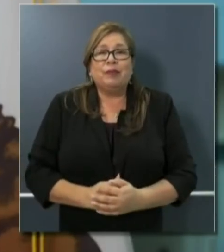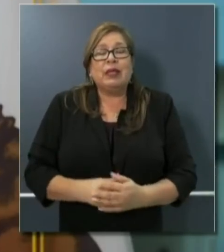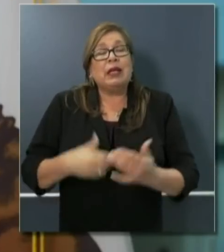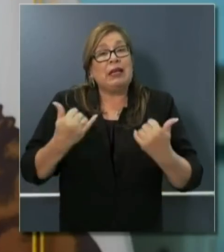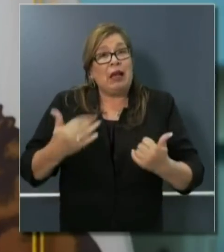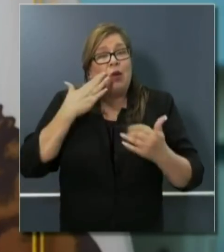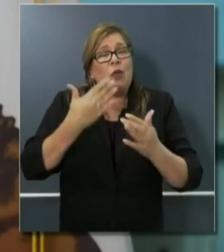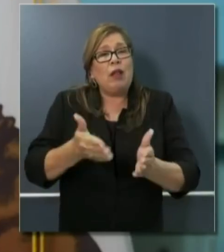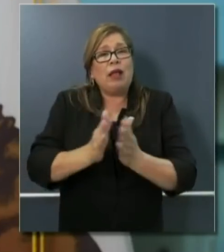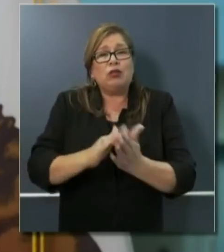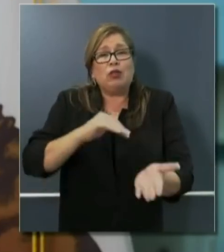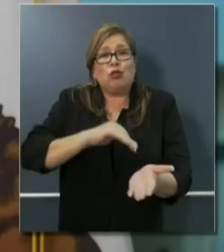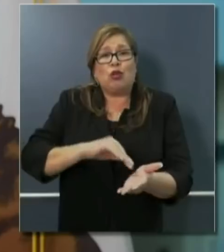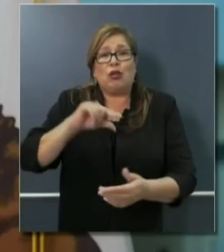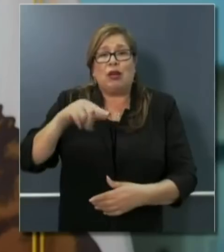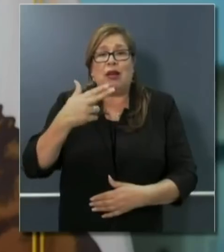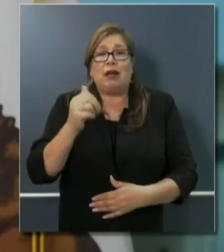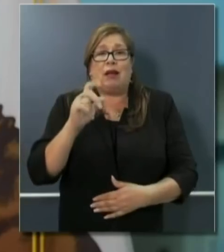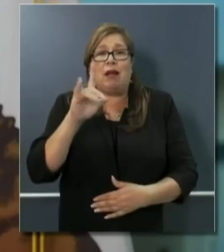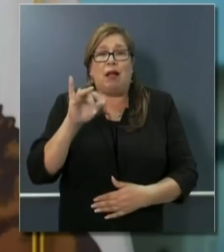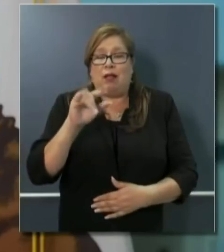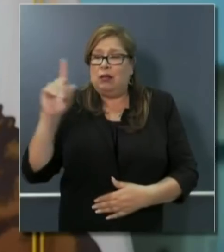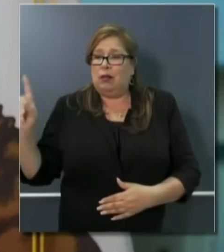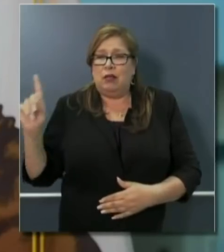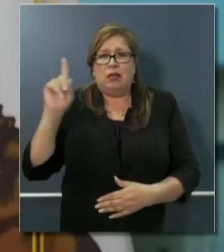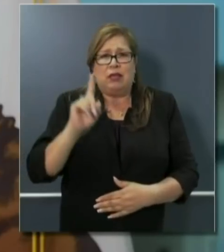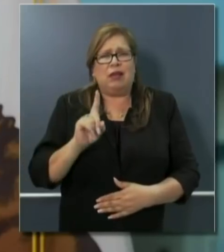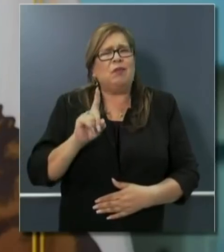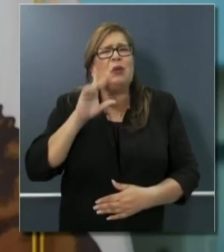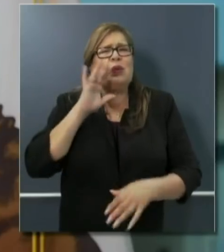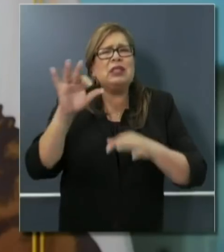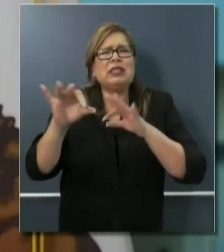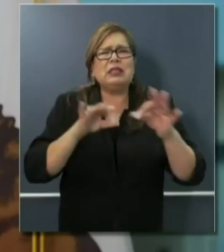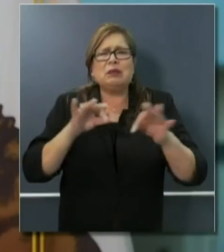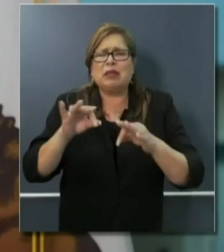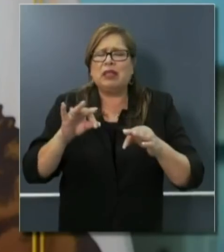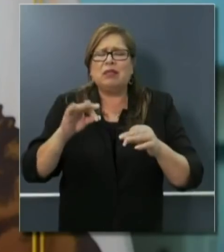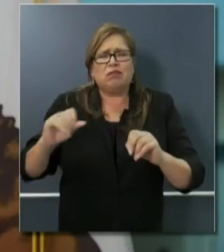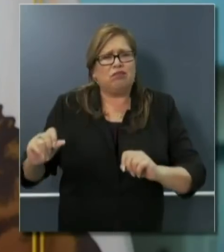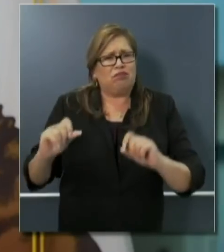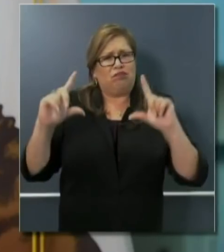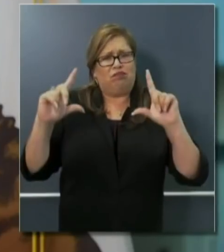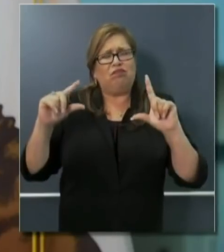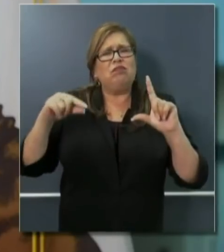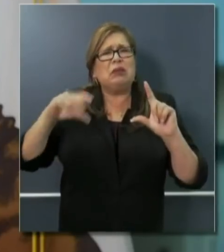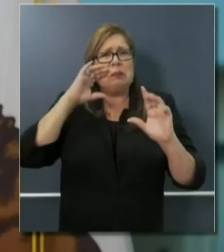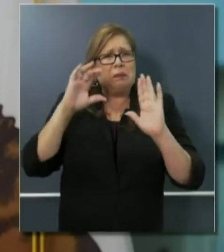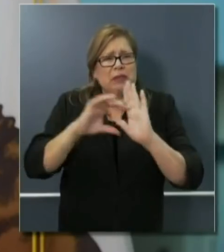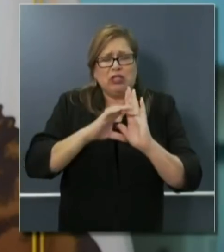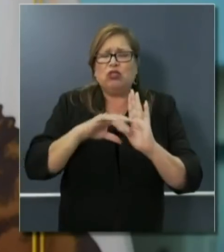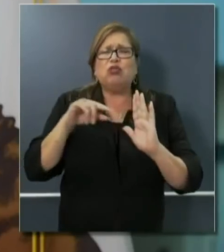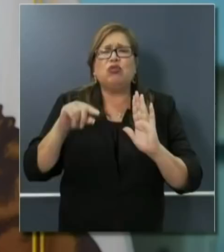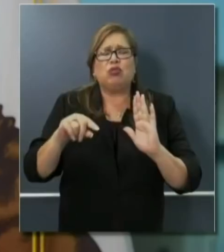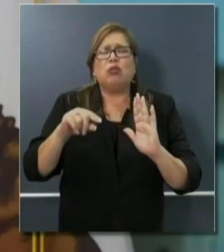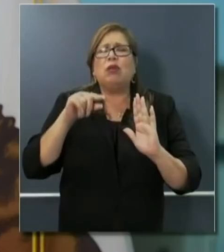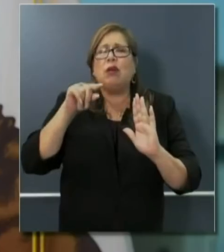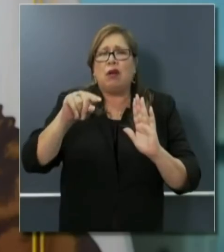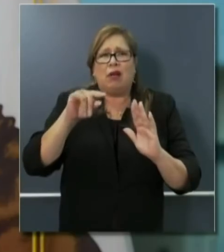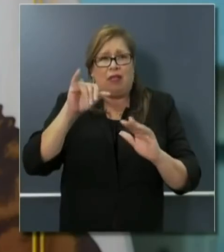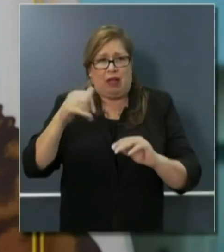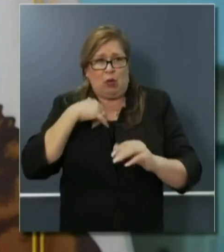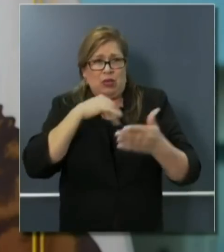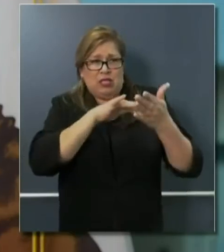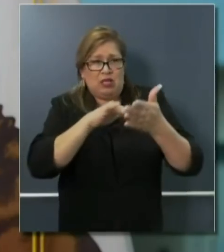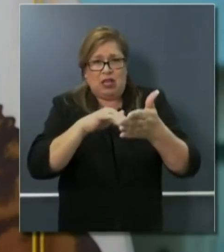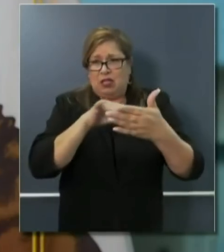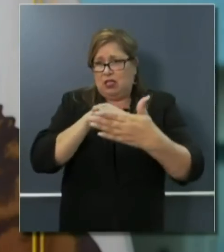2 slides that give you an overview of the way we are conducting our planning exercises and how we are